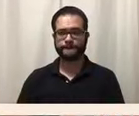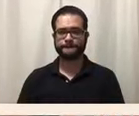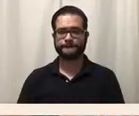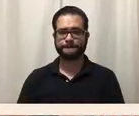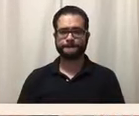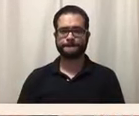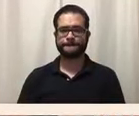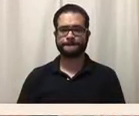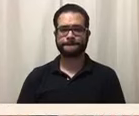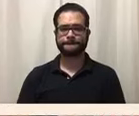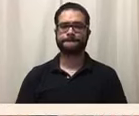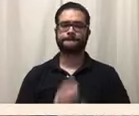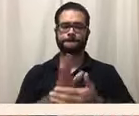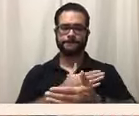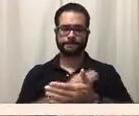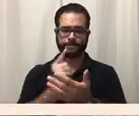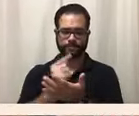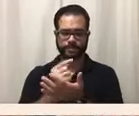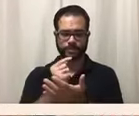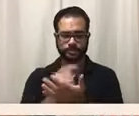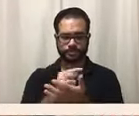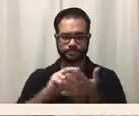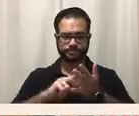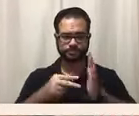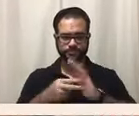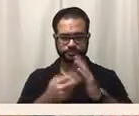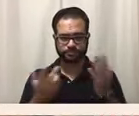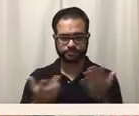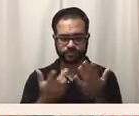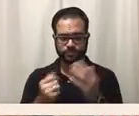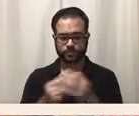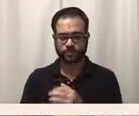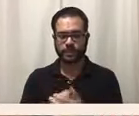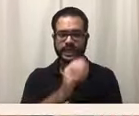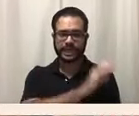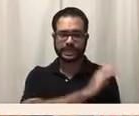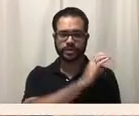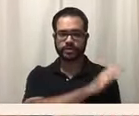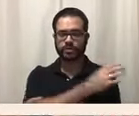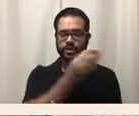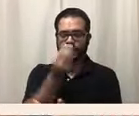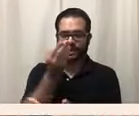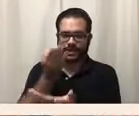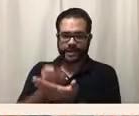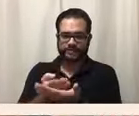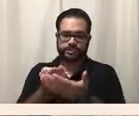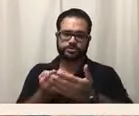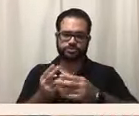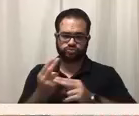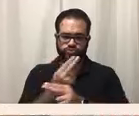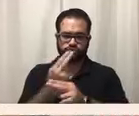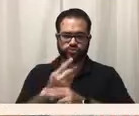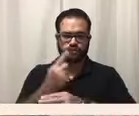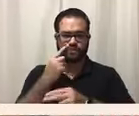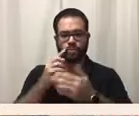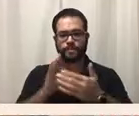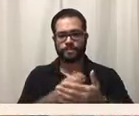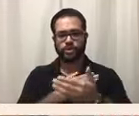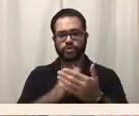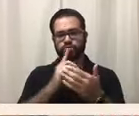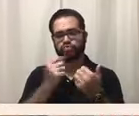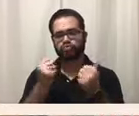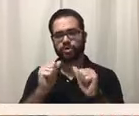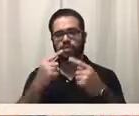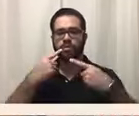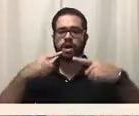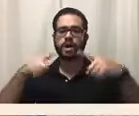Music therapy is defined as the clinical and evidence-based use of music interventions to accomplish